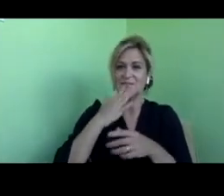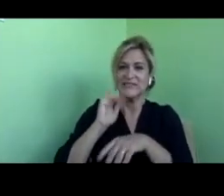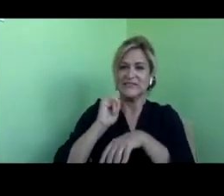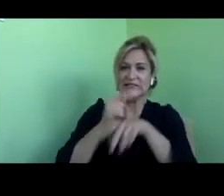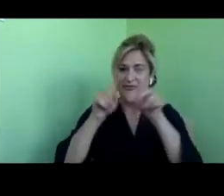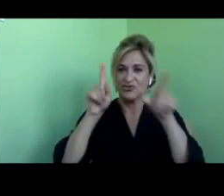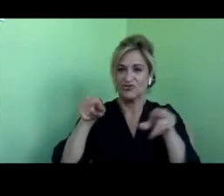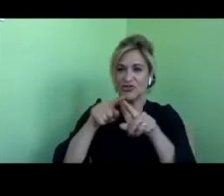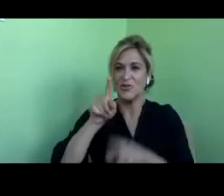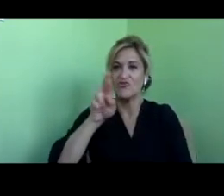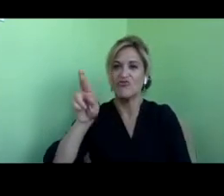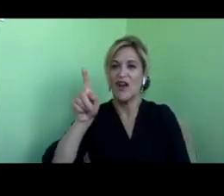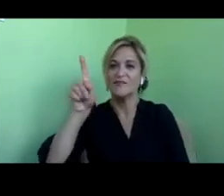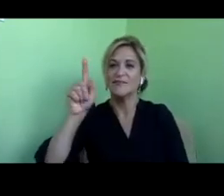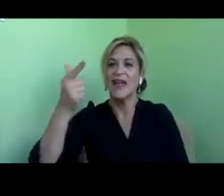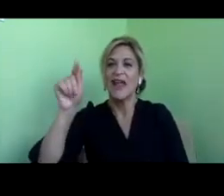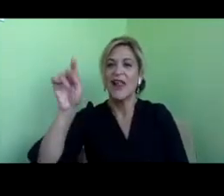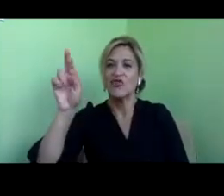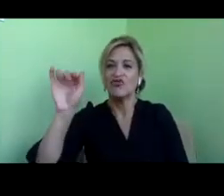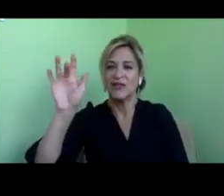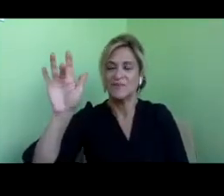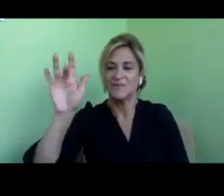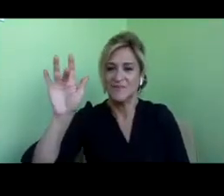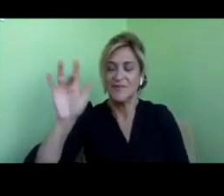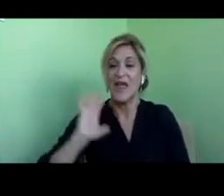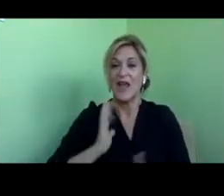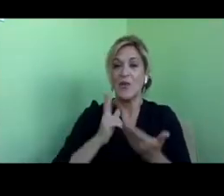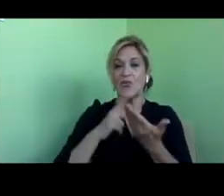screen. Thank you. Our program will begin shortly.